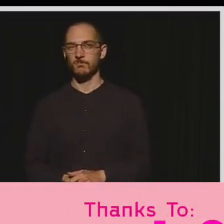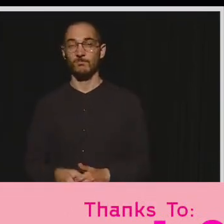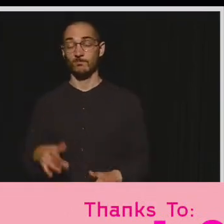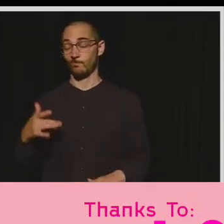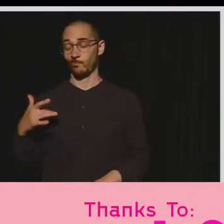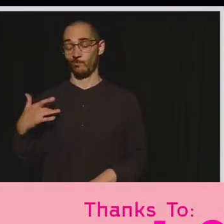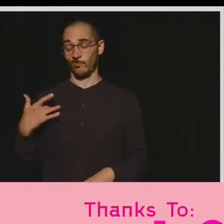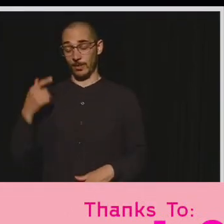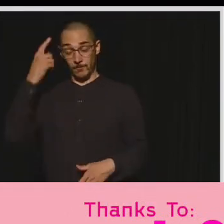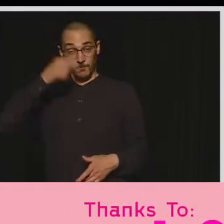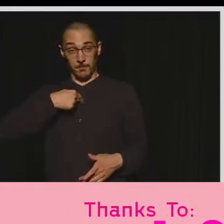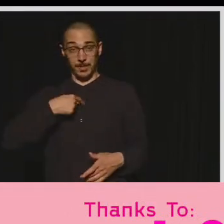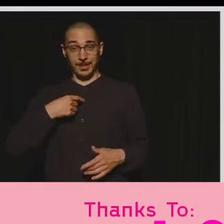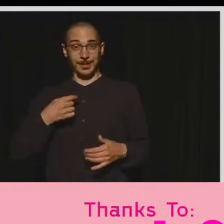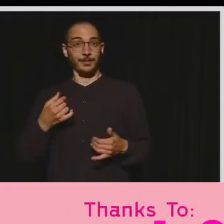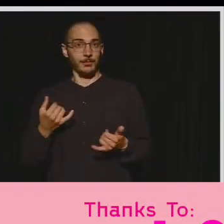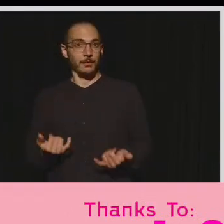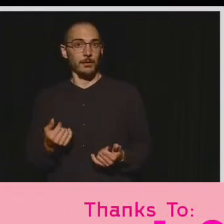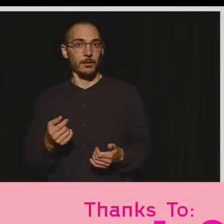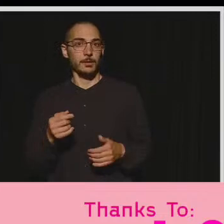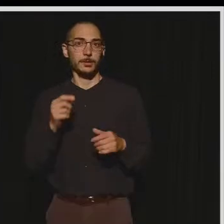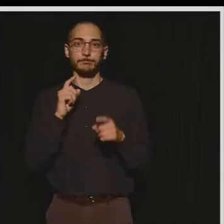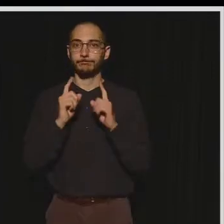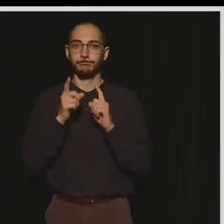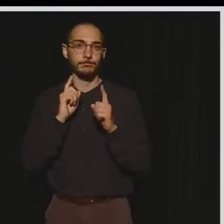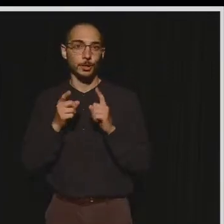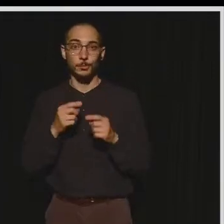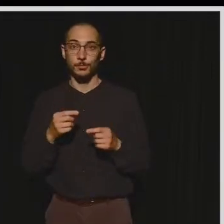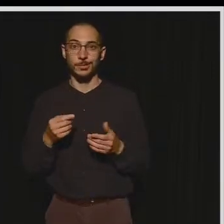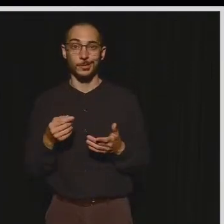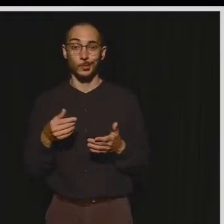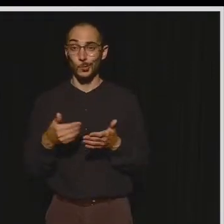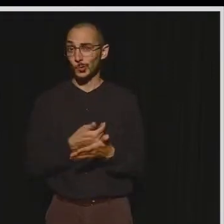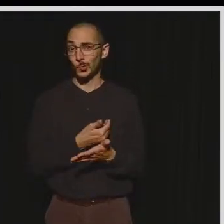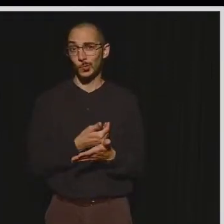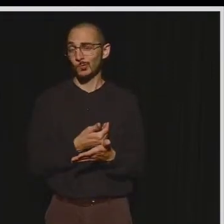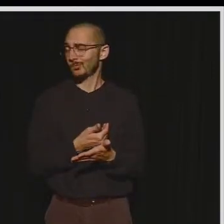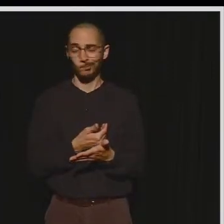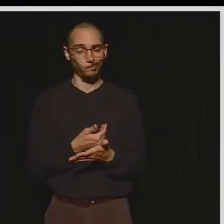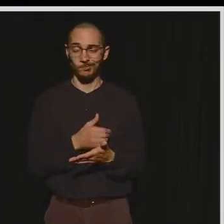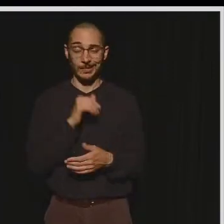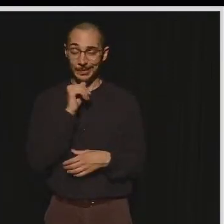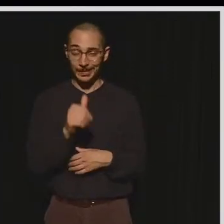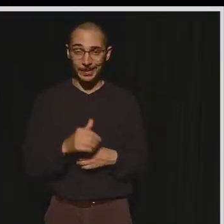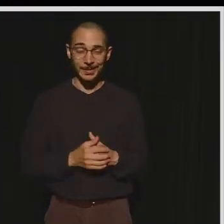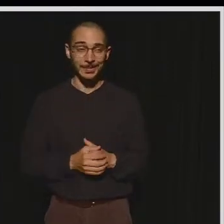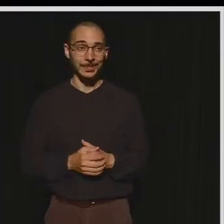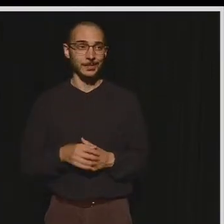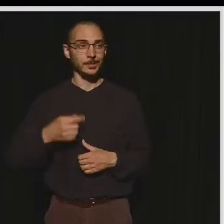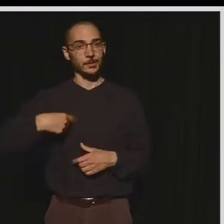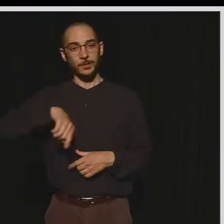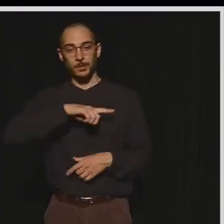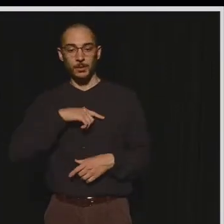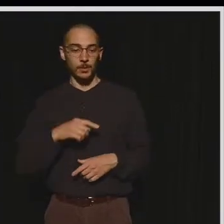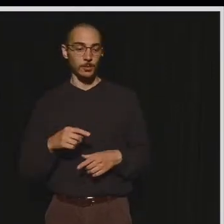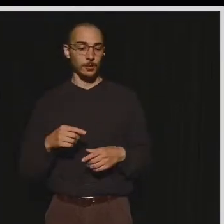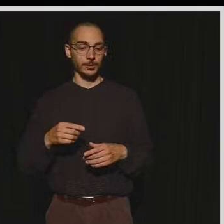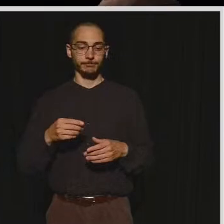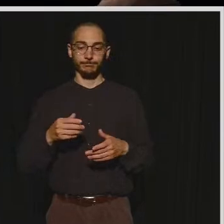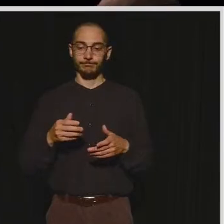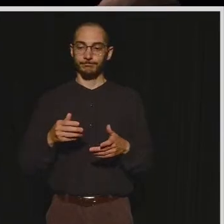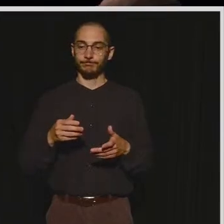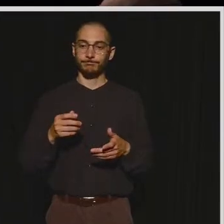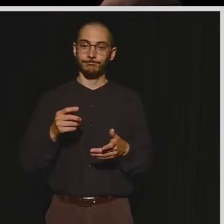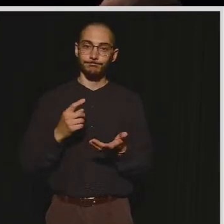been having this conversation for as long as I can remember. And it's just like different iterations of